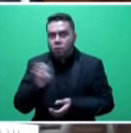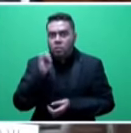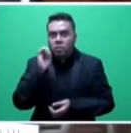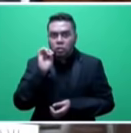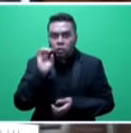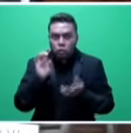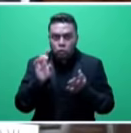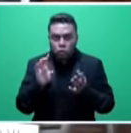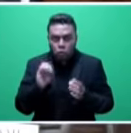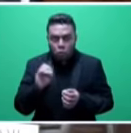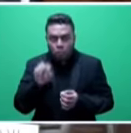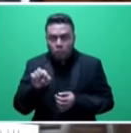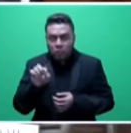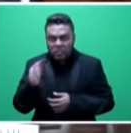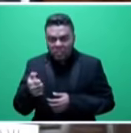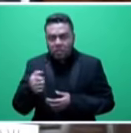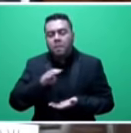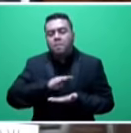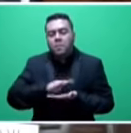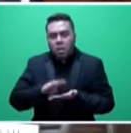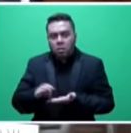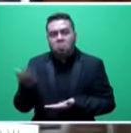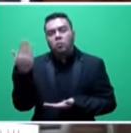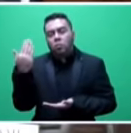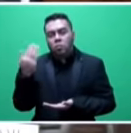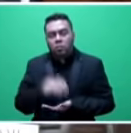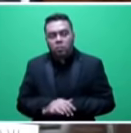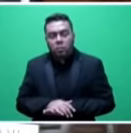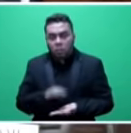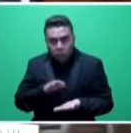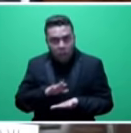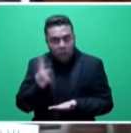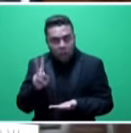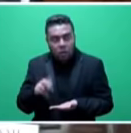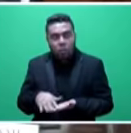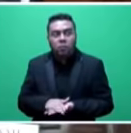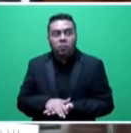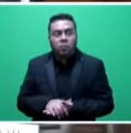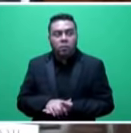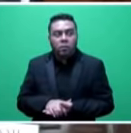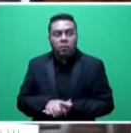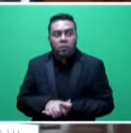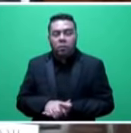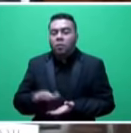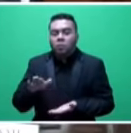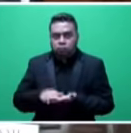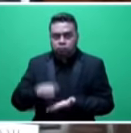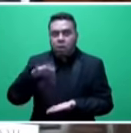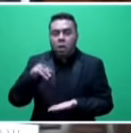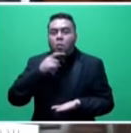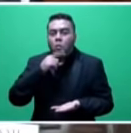before. And domestic loan, 1.6 billion, increased by 0.4 billion from the 0.9